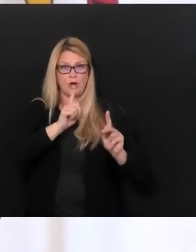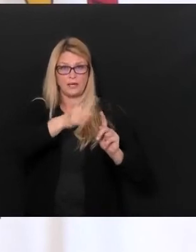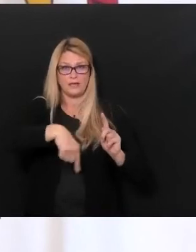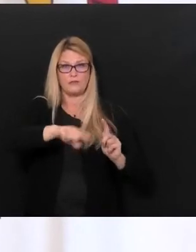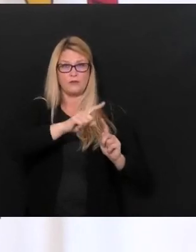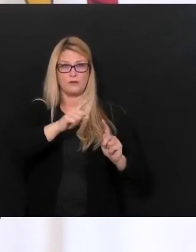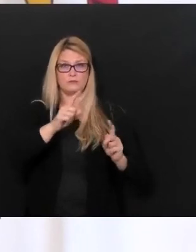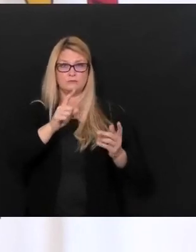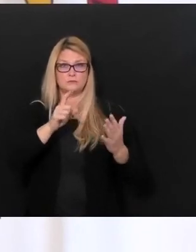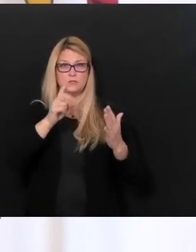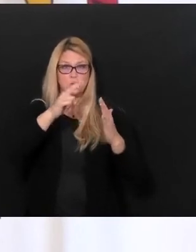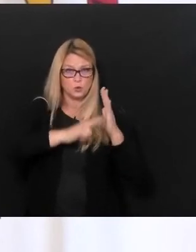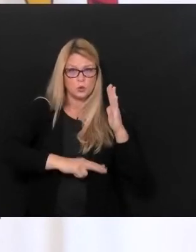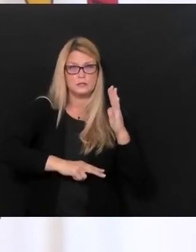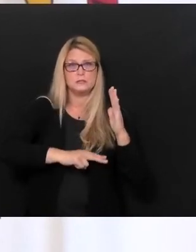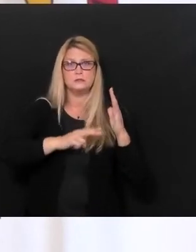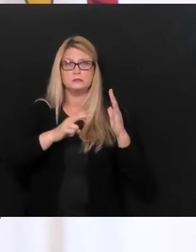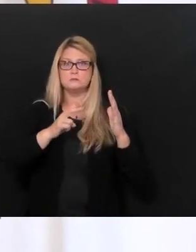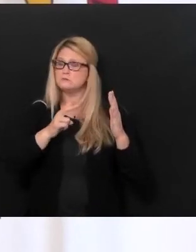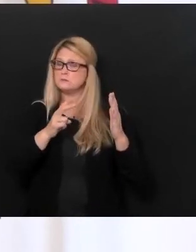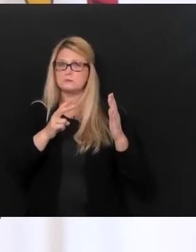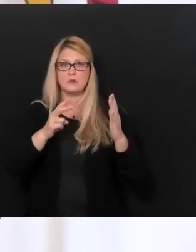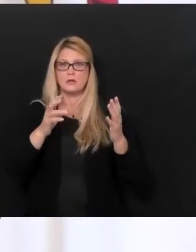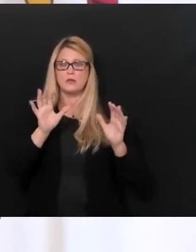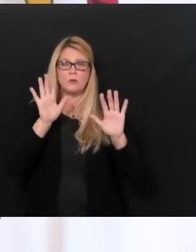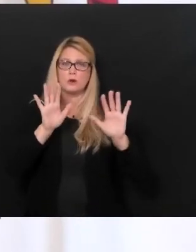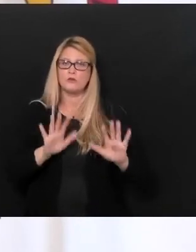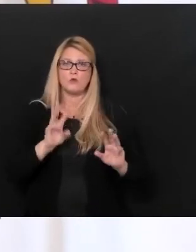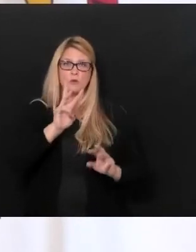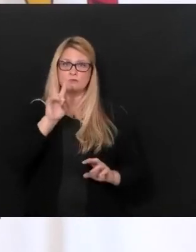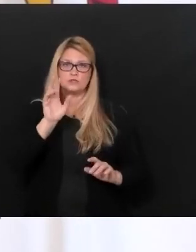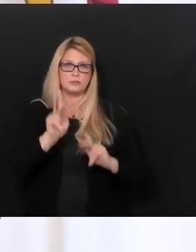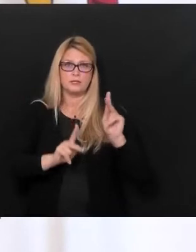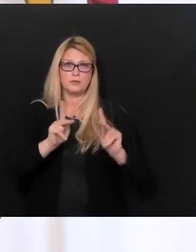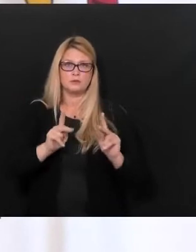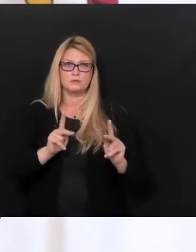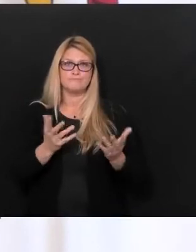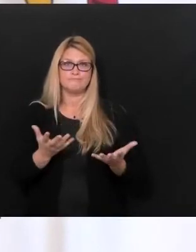Virginians. We've lost 841 of them now.